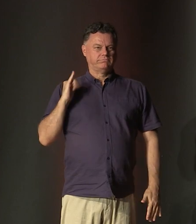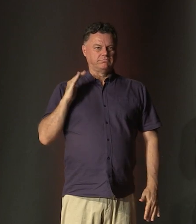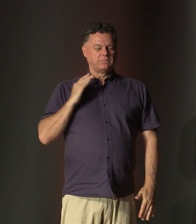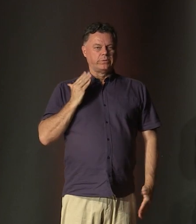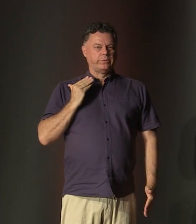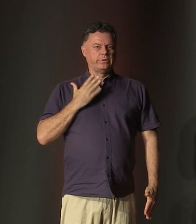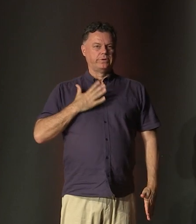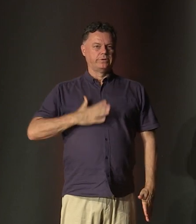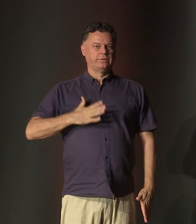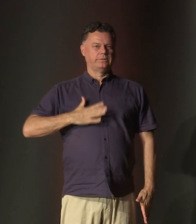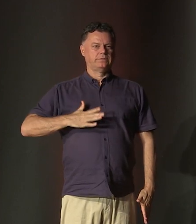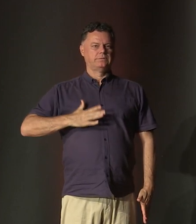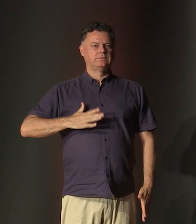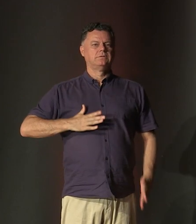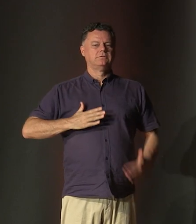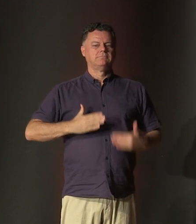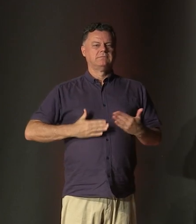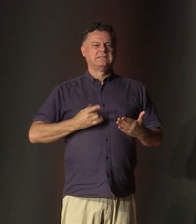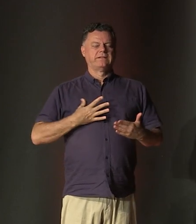difficult blocks to self-compassion.